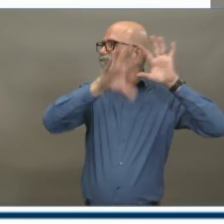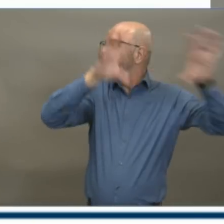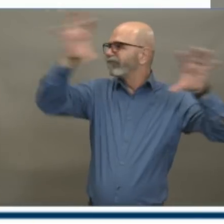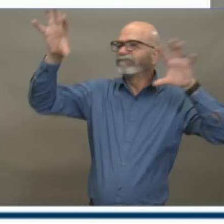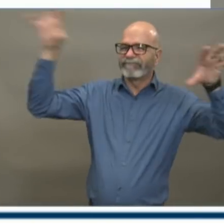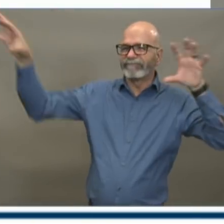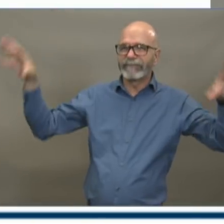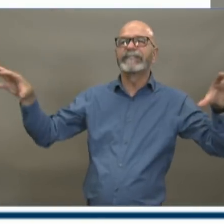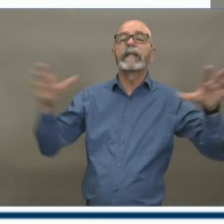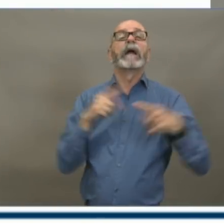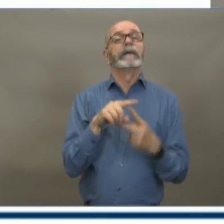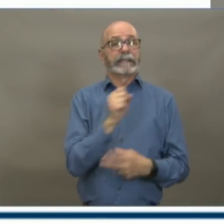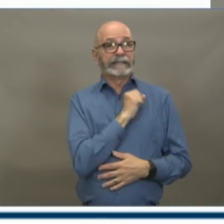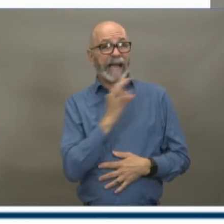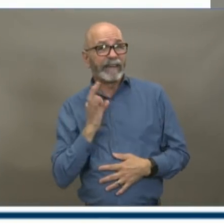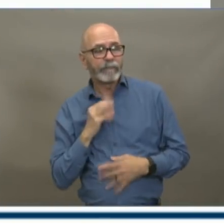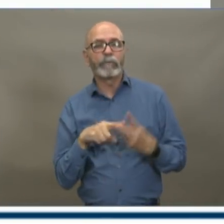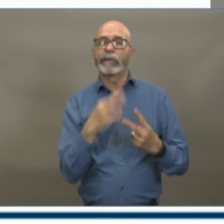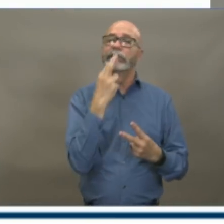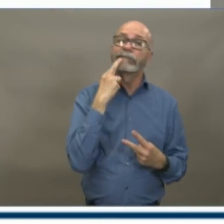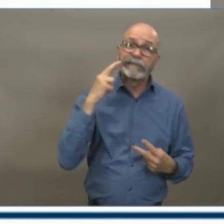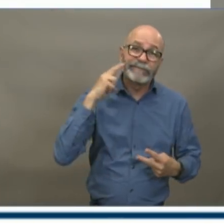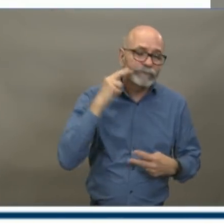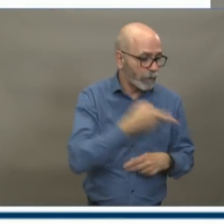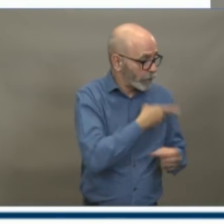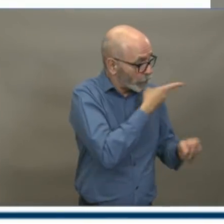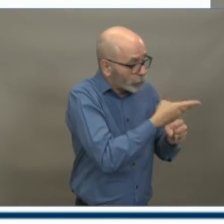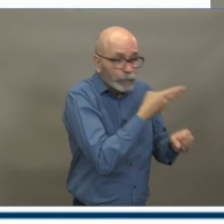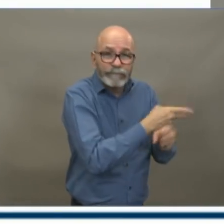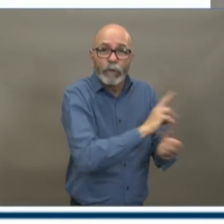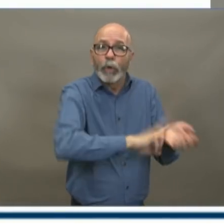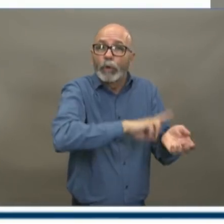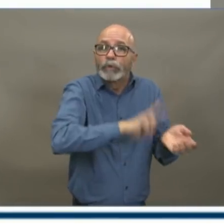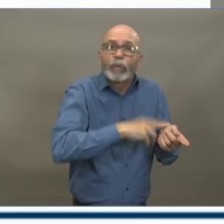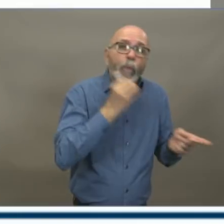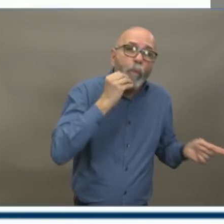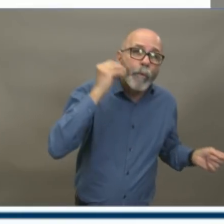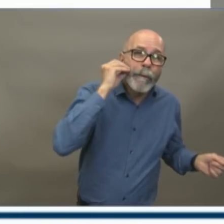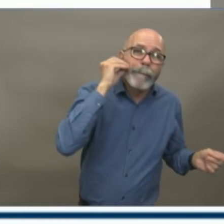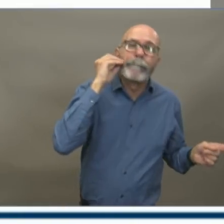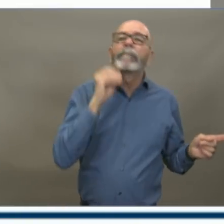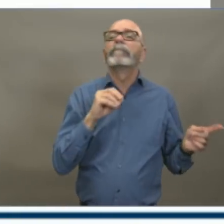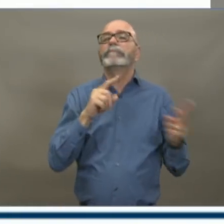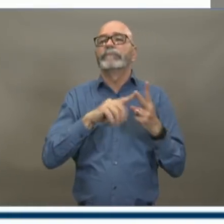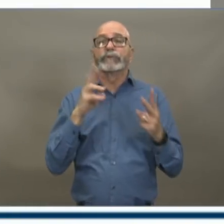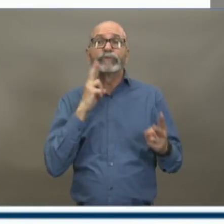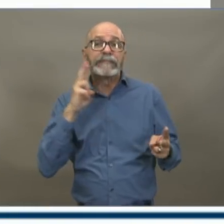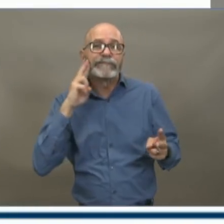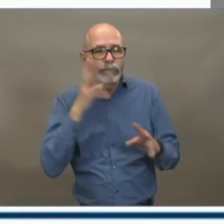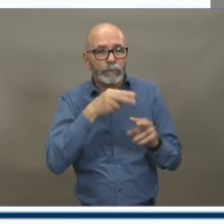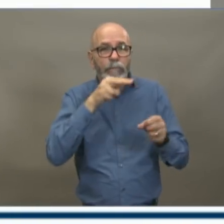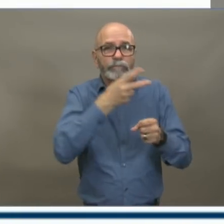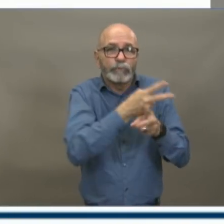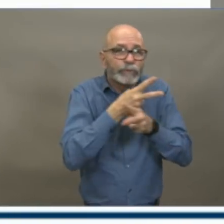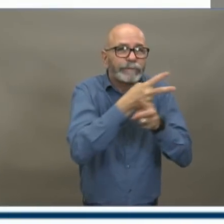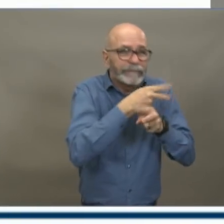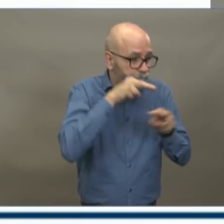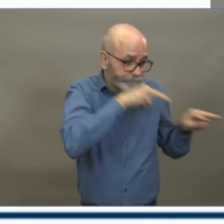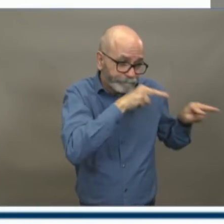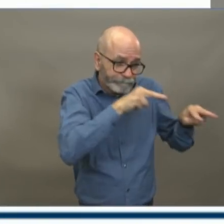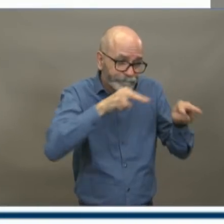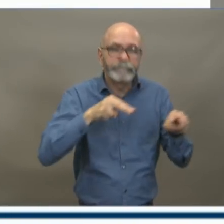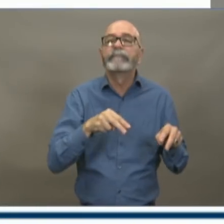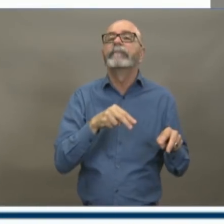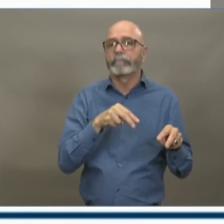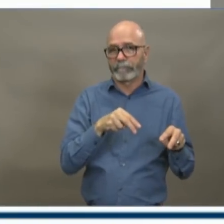staff, residents, and designated caregivers in long-term care and residential care facilities. This week we have healthcare